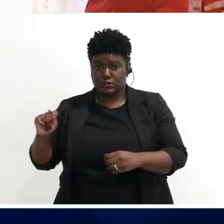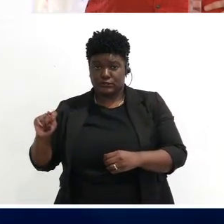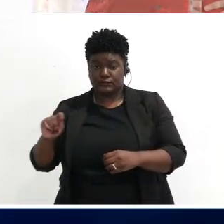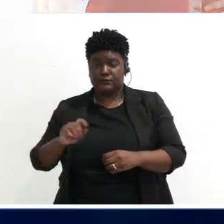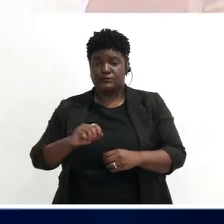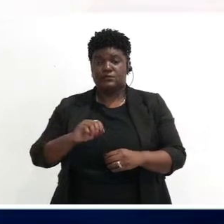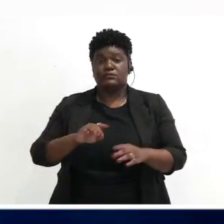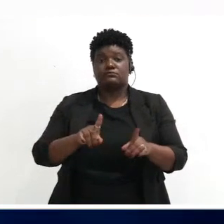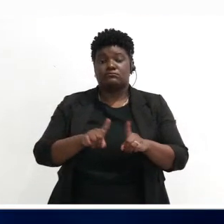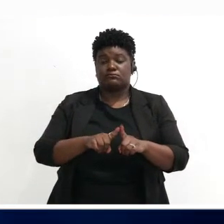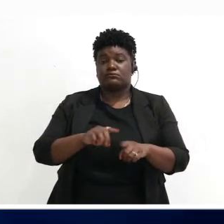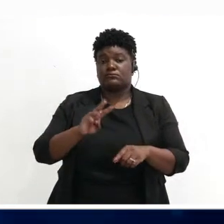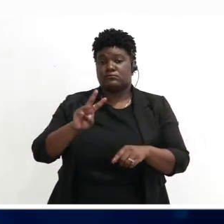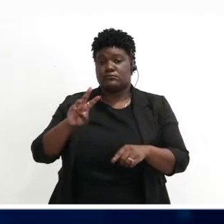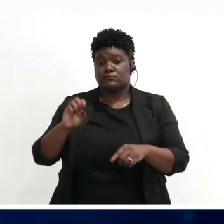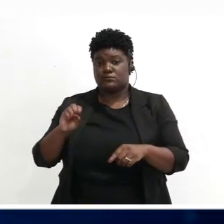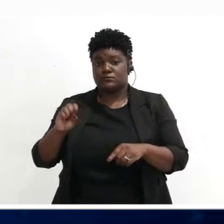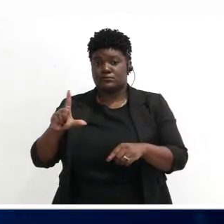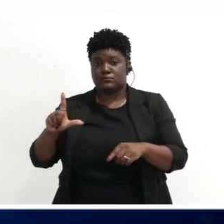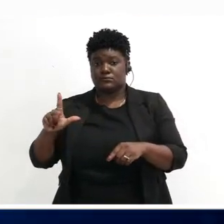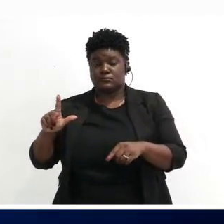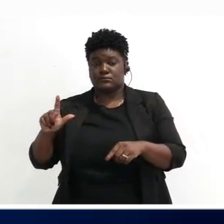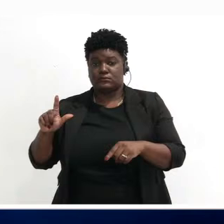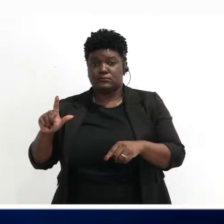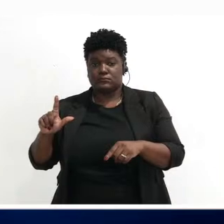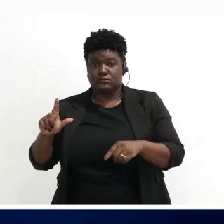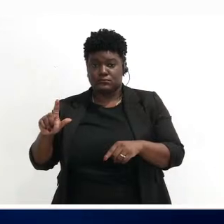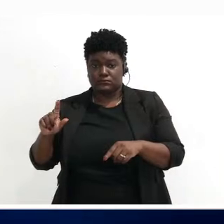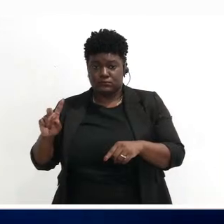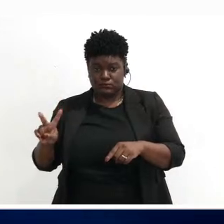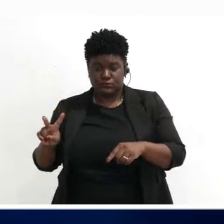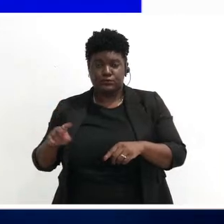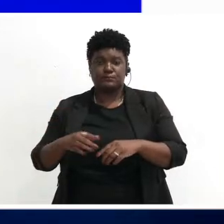these throughout wireless phones.